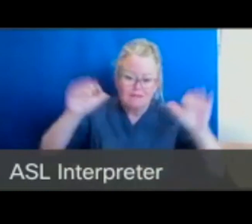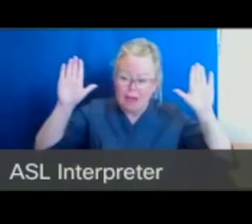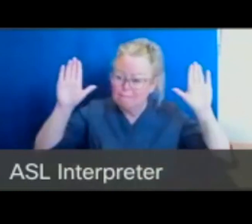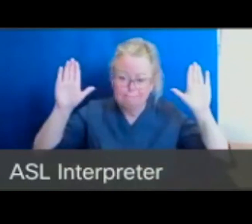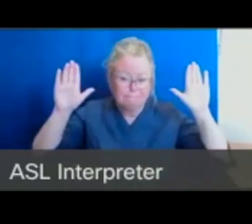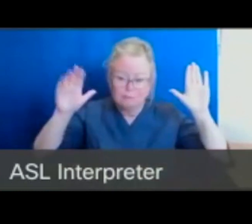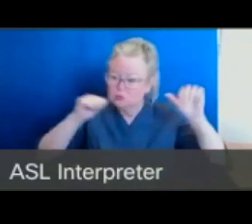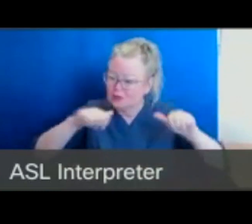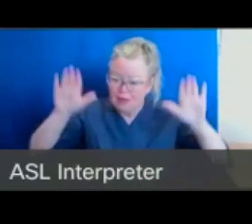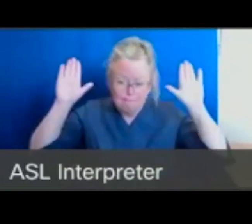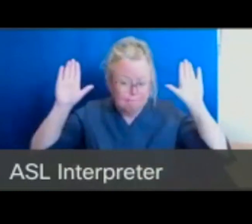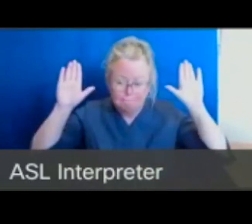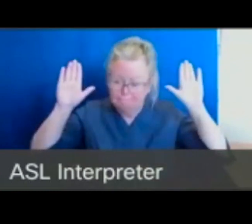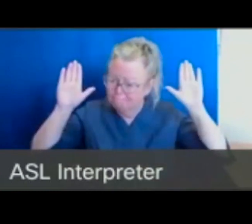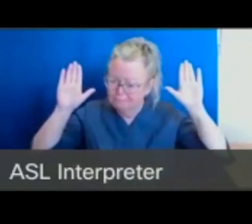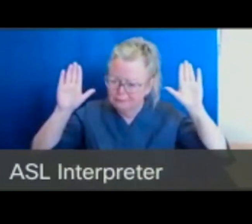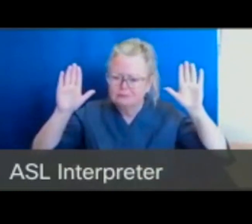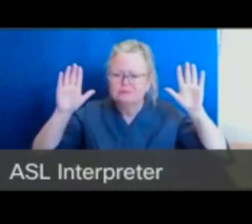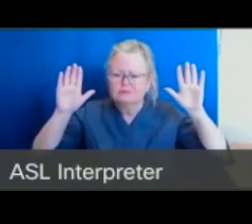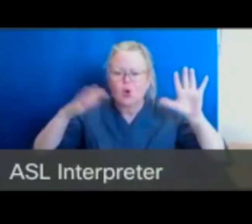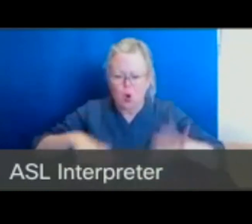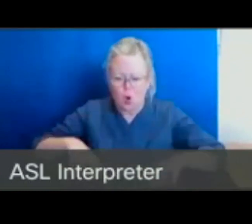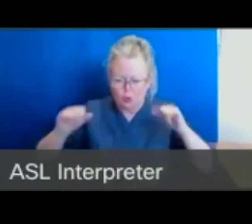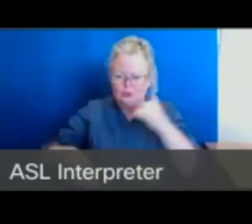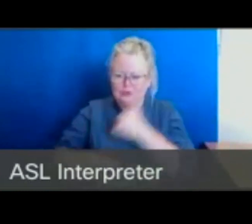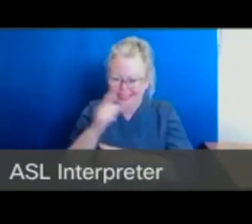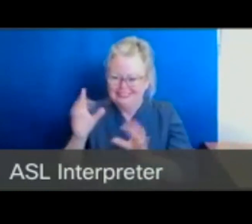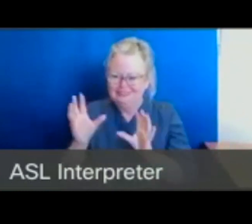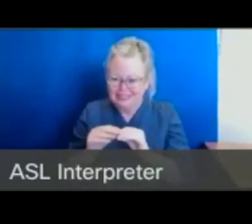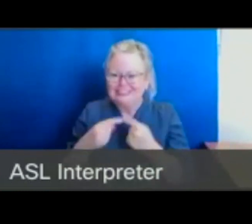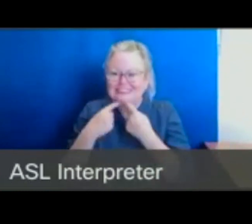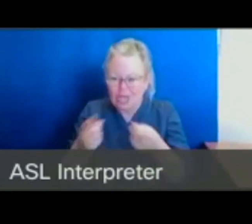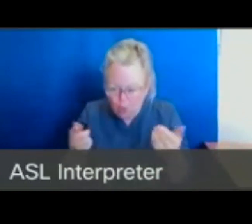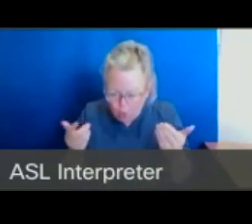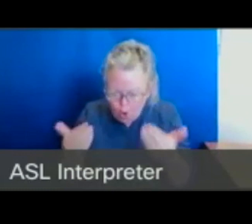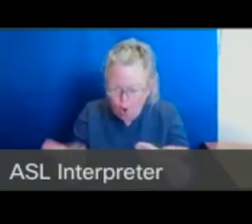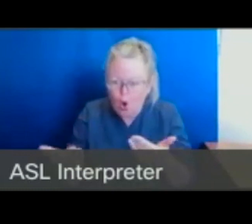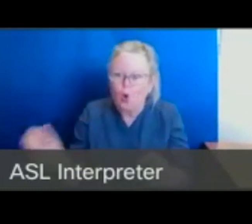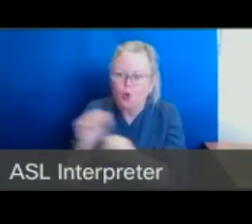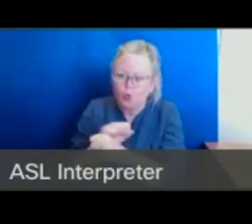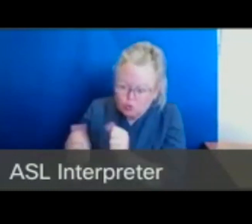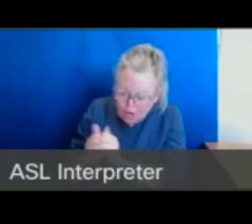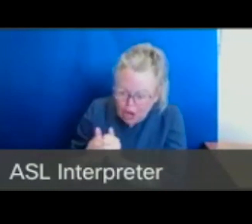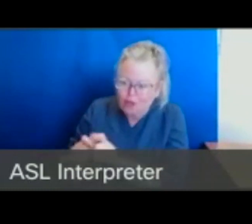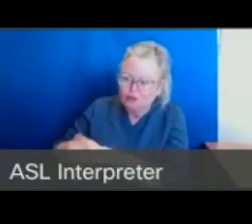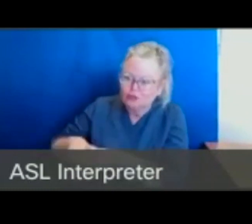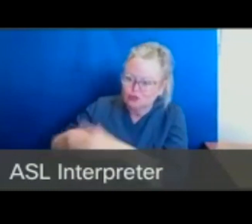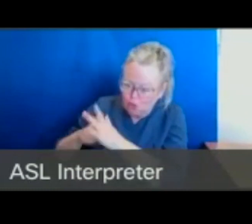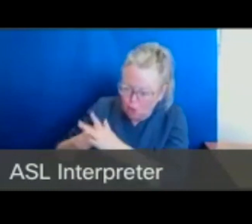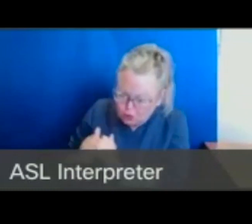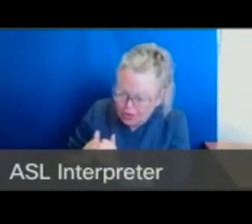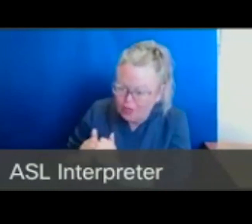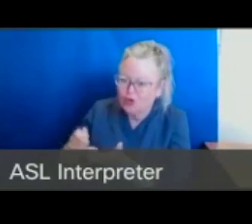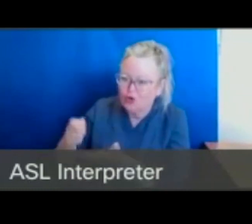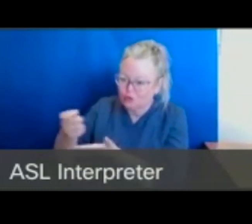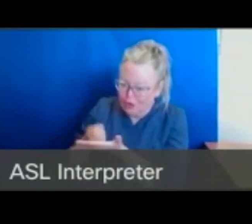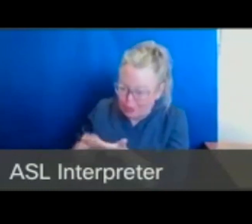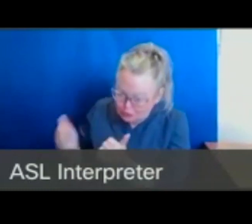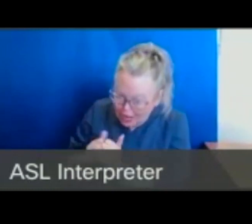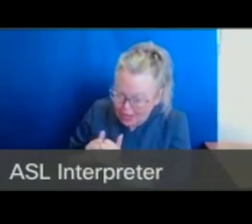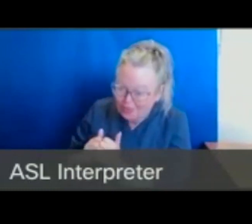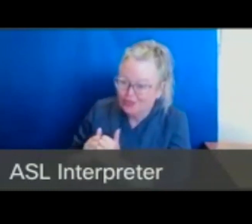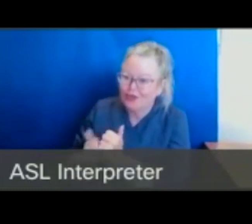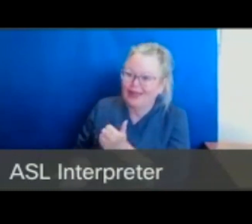we've scheduled this webinar is for the very purpose of trying to, as I said, connect